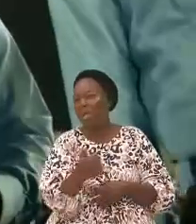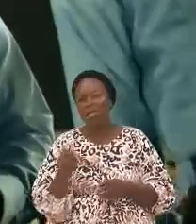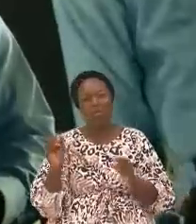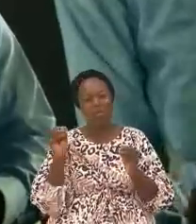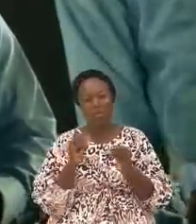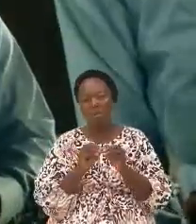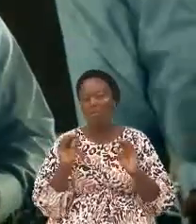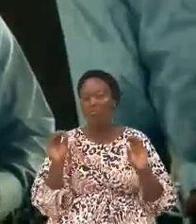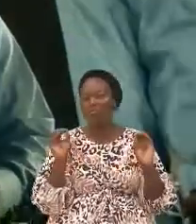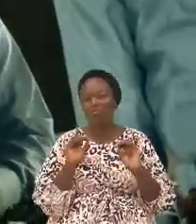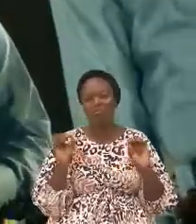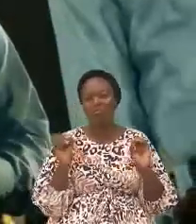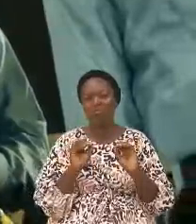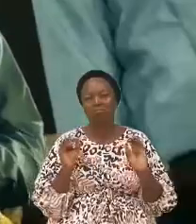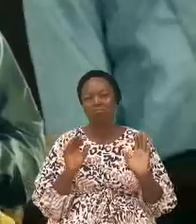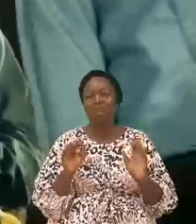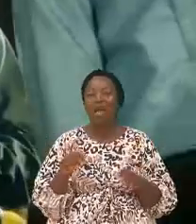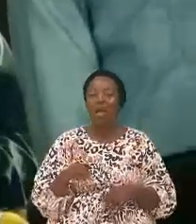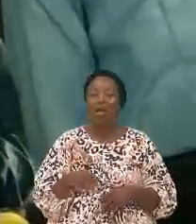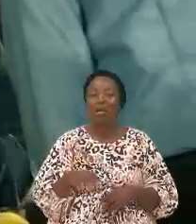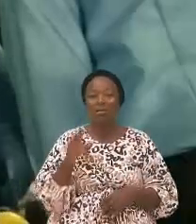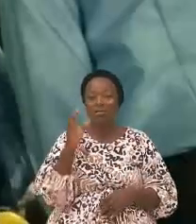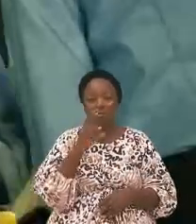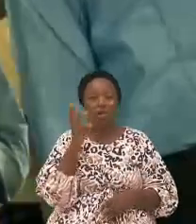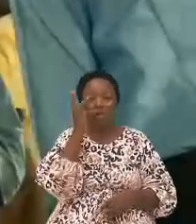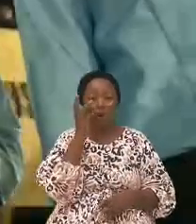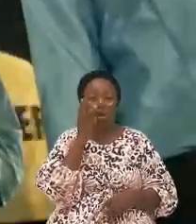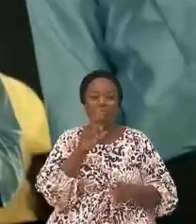I will not return to them